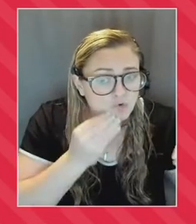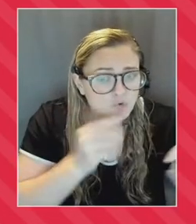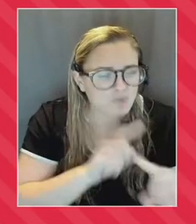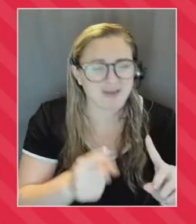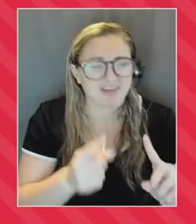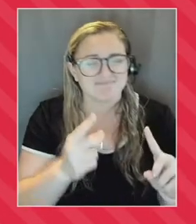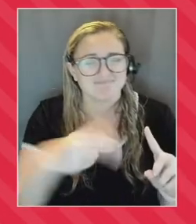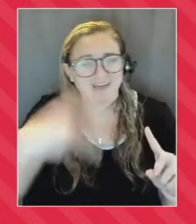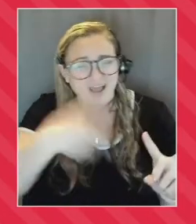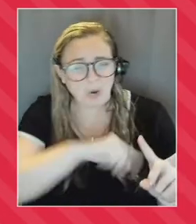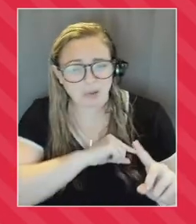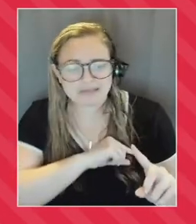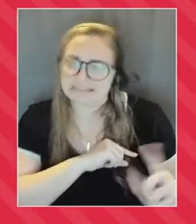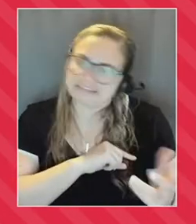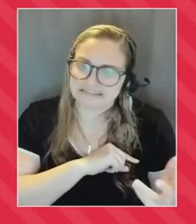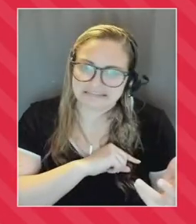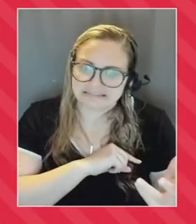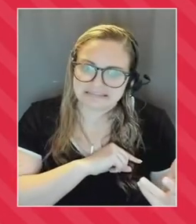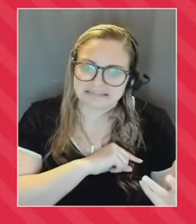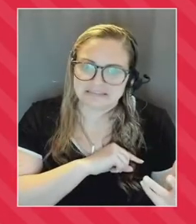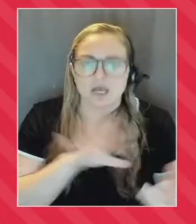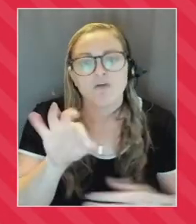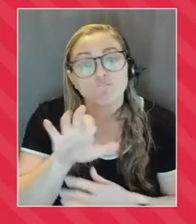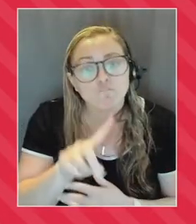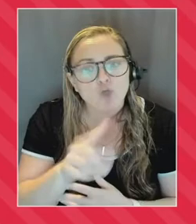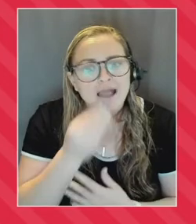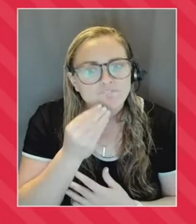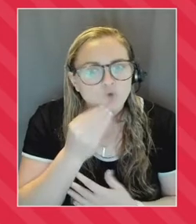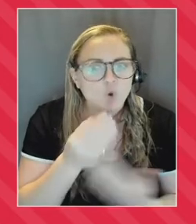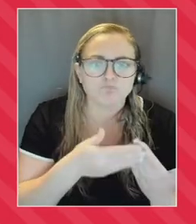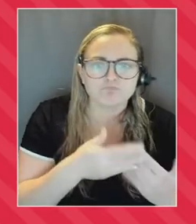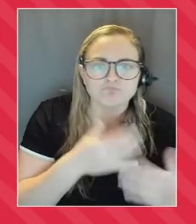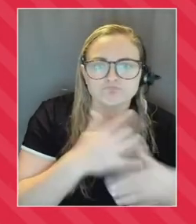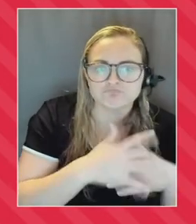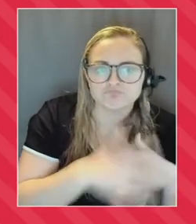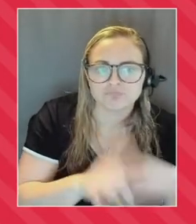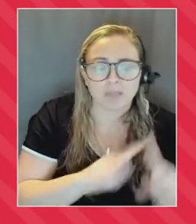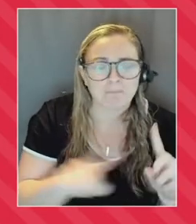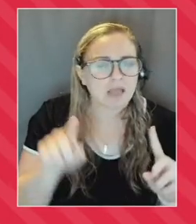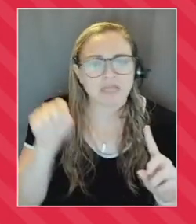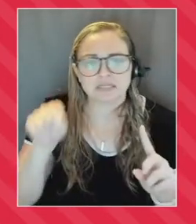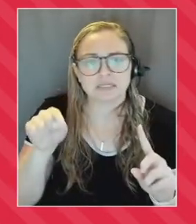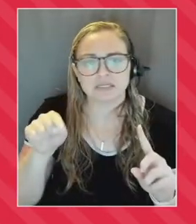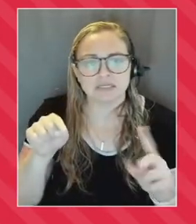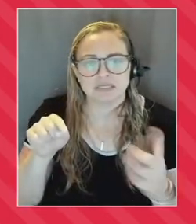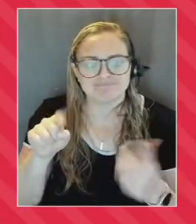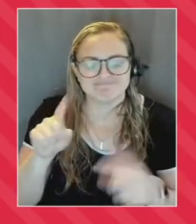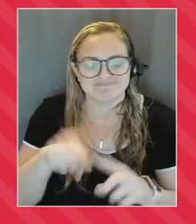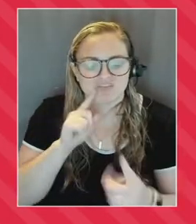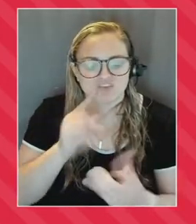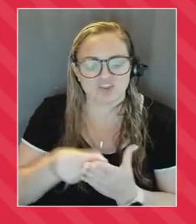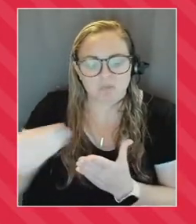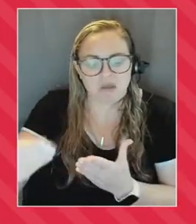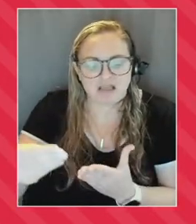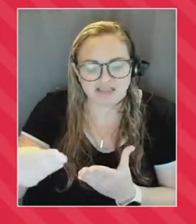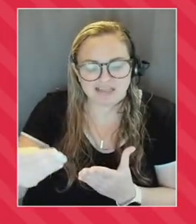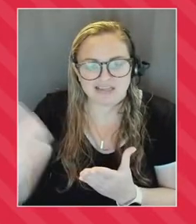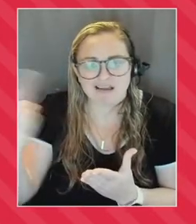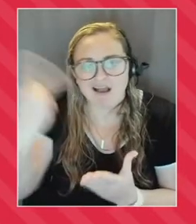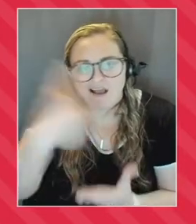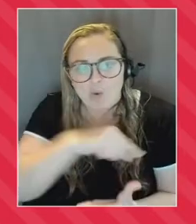fast food, fried food, things of that nature, but not as many where you can get high quality fruits and